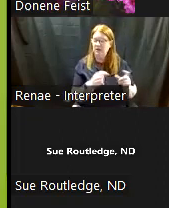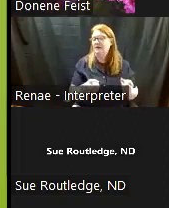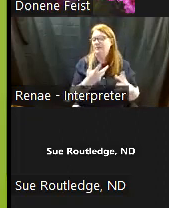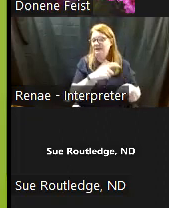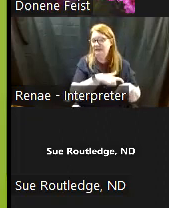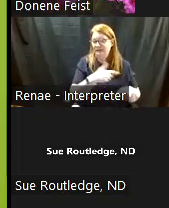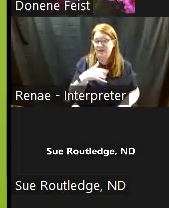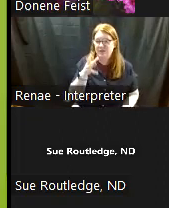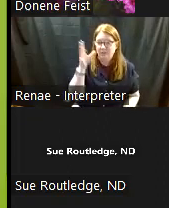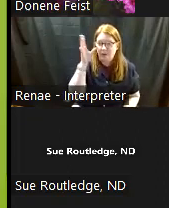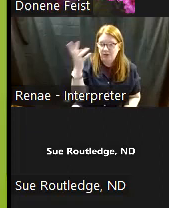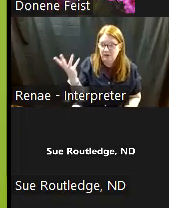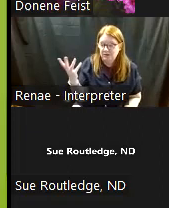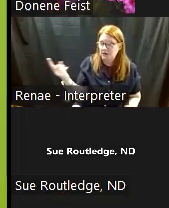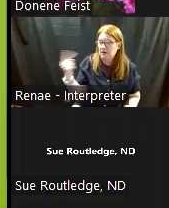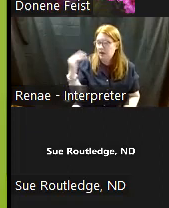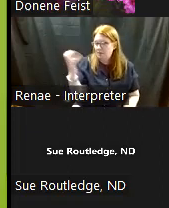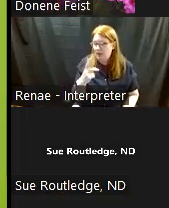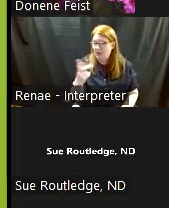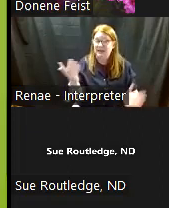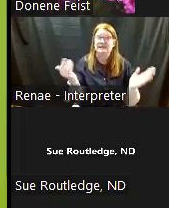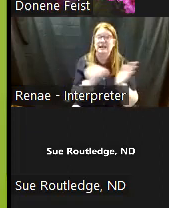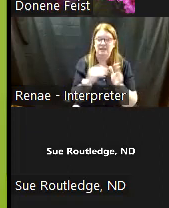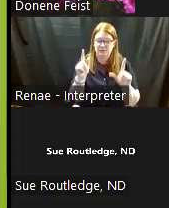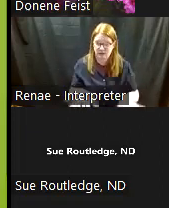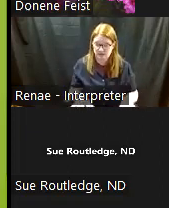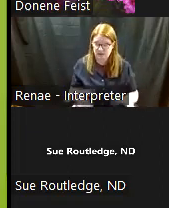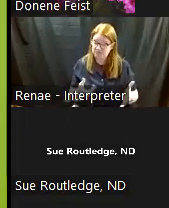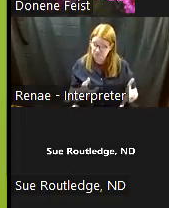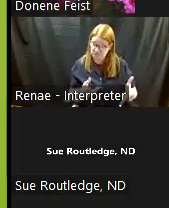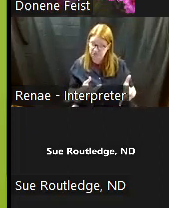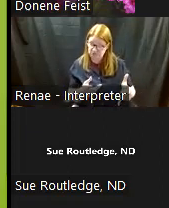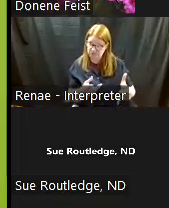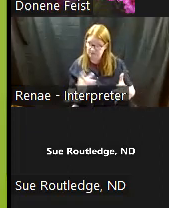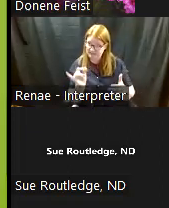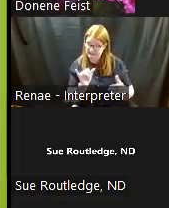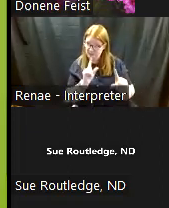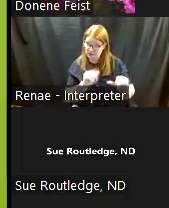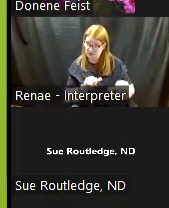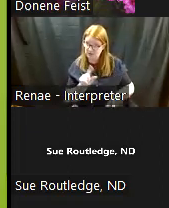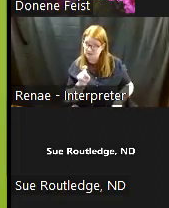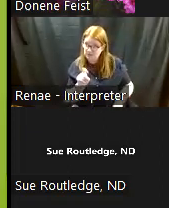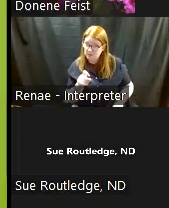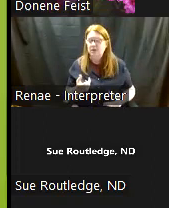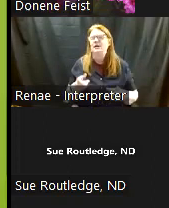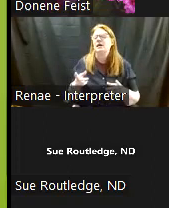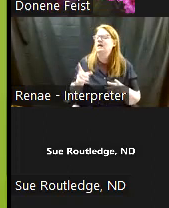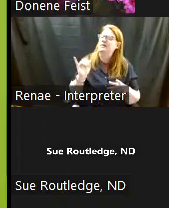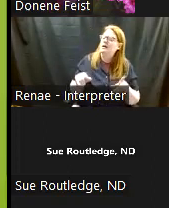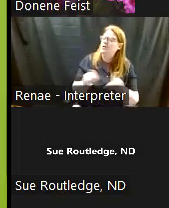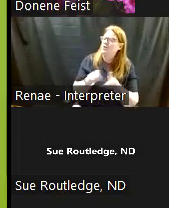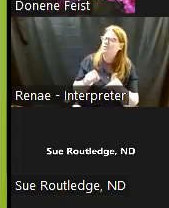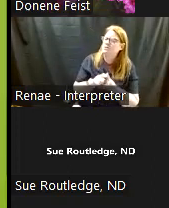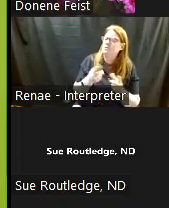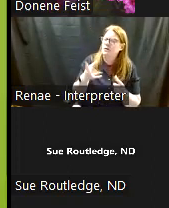have parents come back for another test to just confirm what we're seeing. That gives parents time to process things too, come back